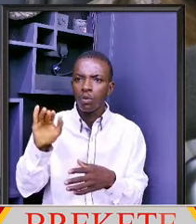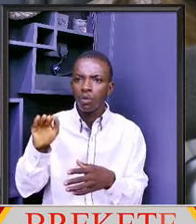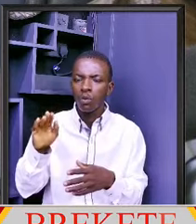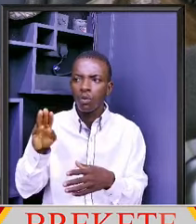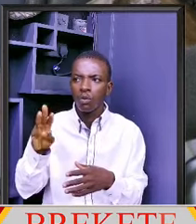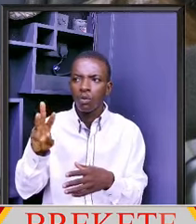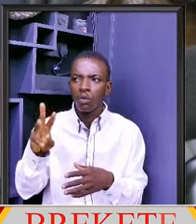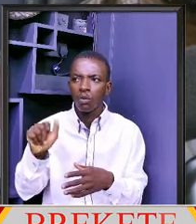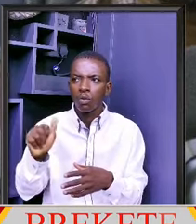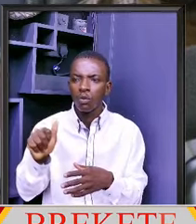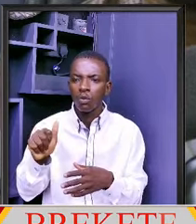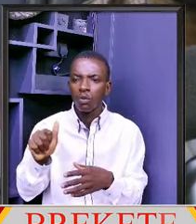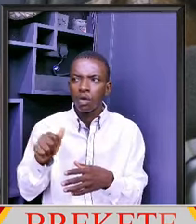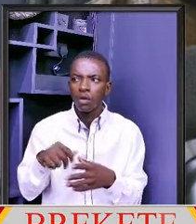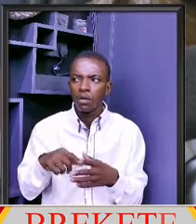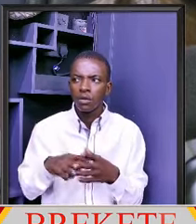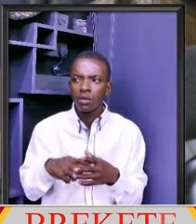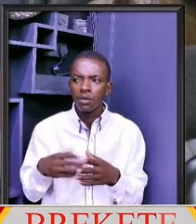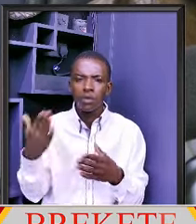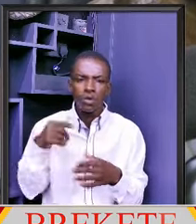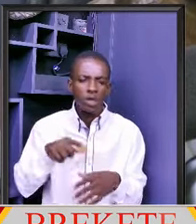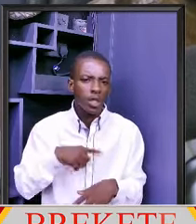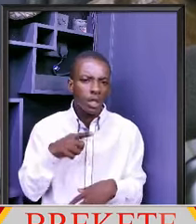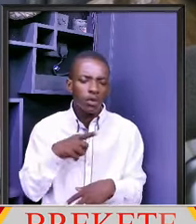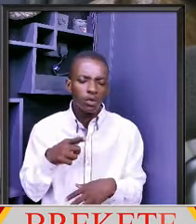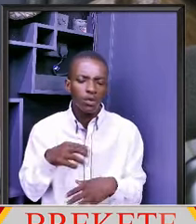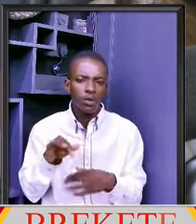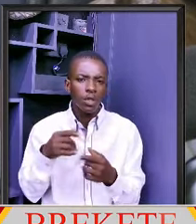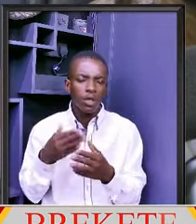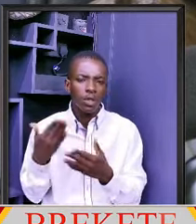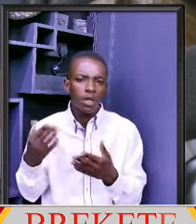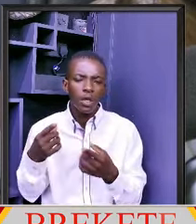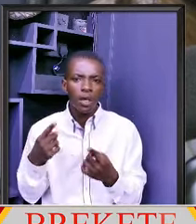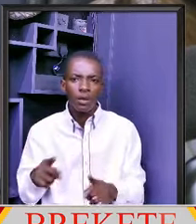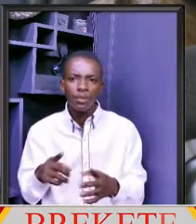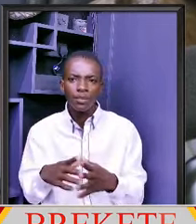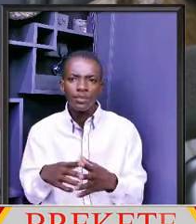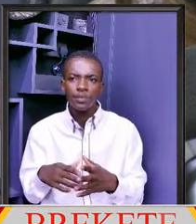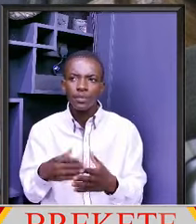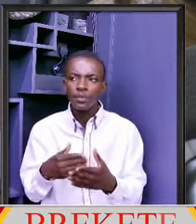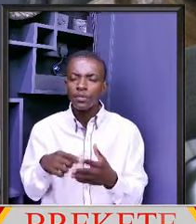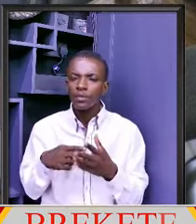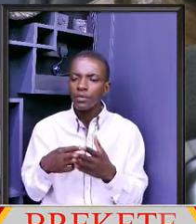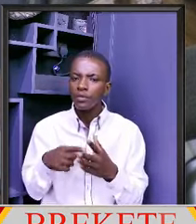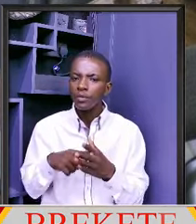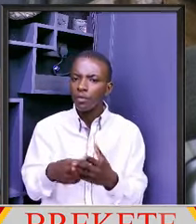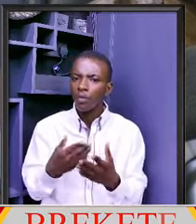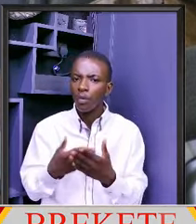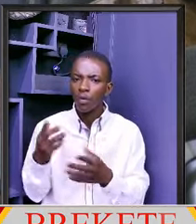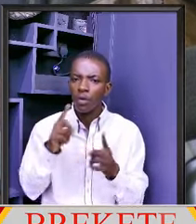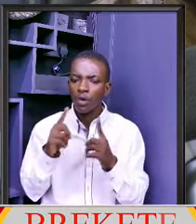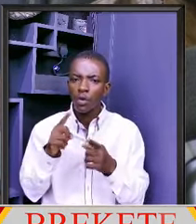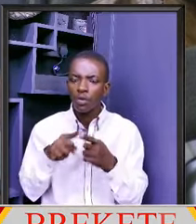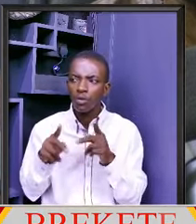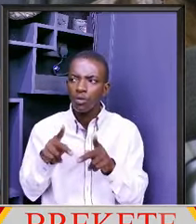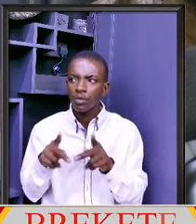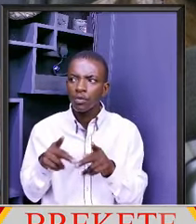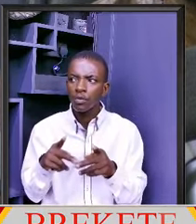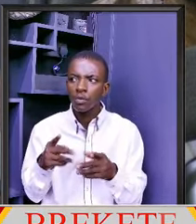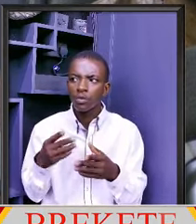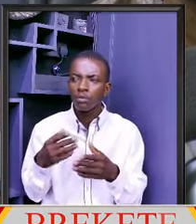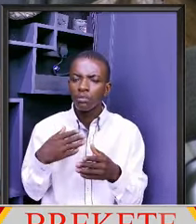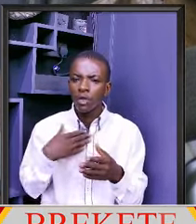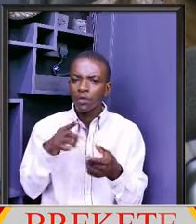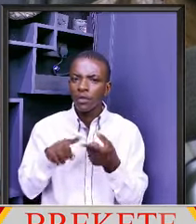Yeah. He was in Lagos. When the things begin to open, we begin to talk to people. My president, I bought keke more than